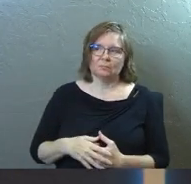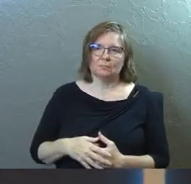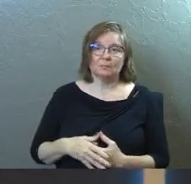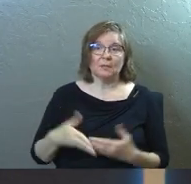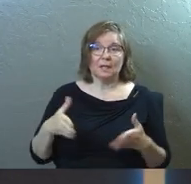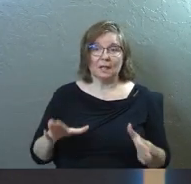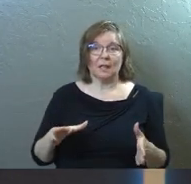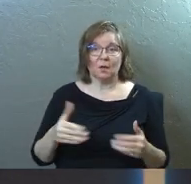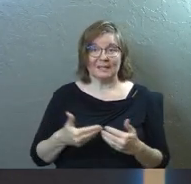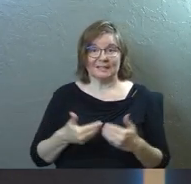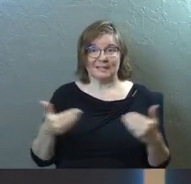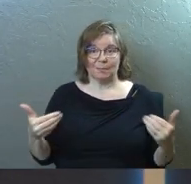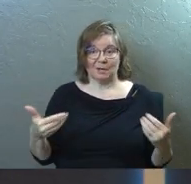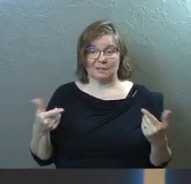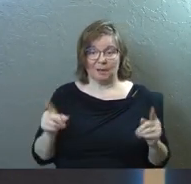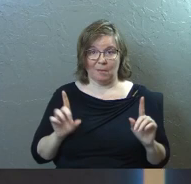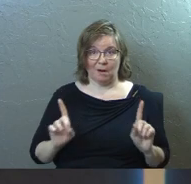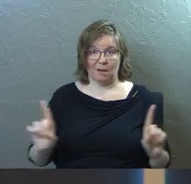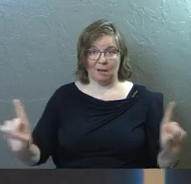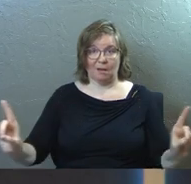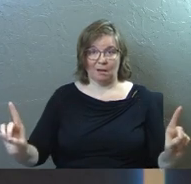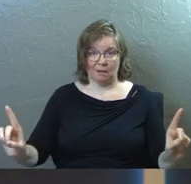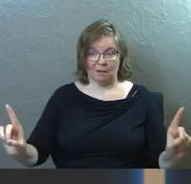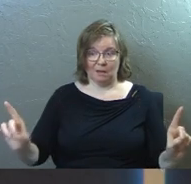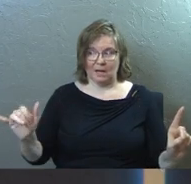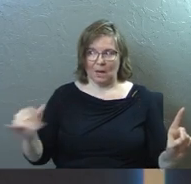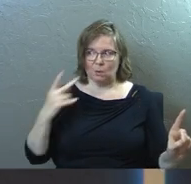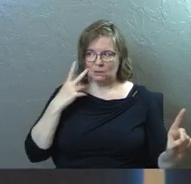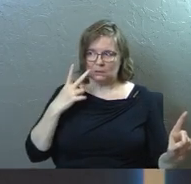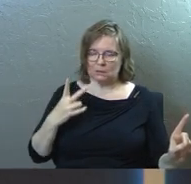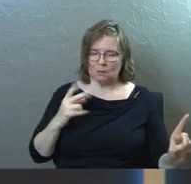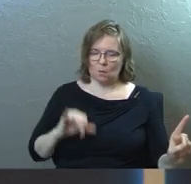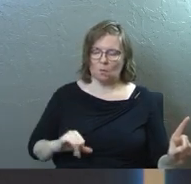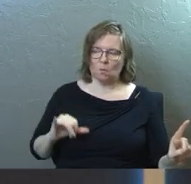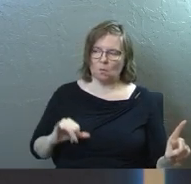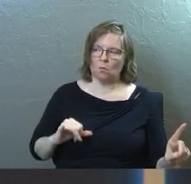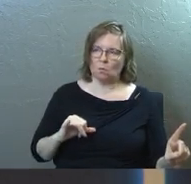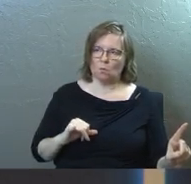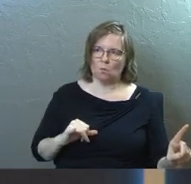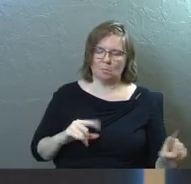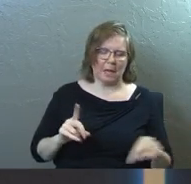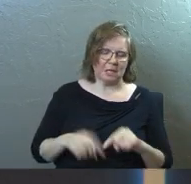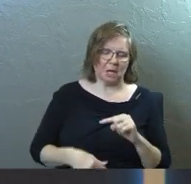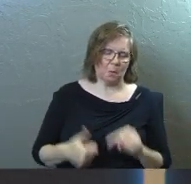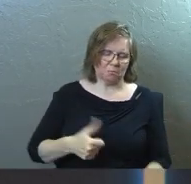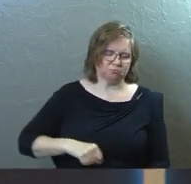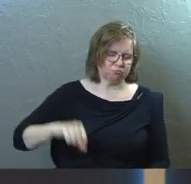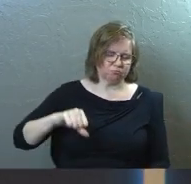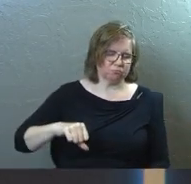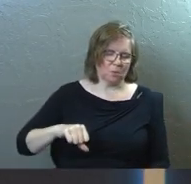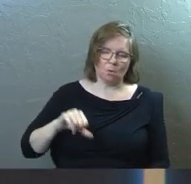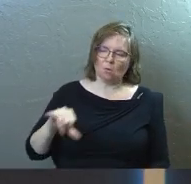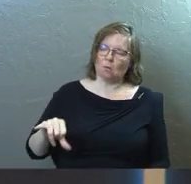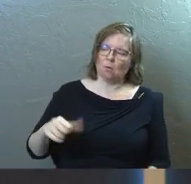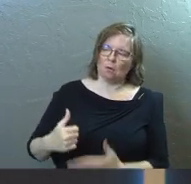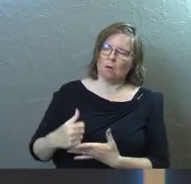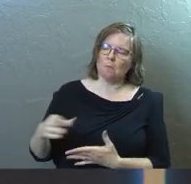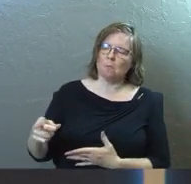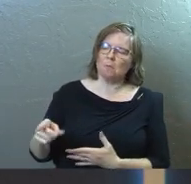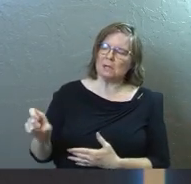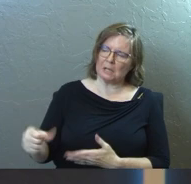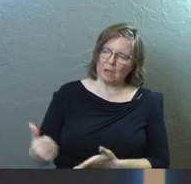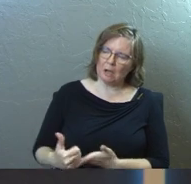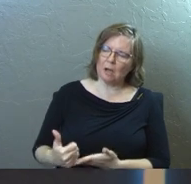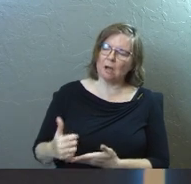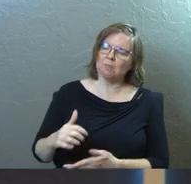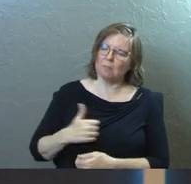between him and this guy he's done so much ministry with because of one guy. And now we see he went from, "I can't and I won't do ministry with Mark," to, "Hey, he's super helpful. I would love to do ministry